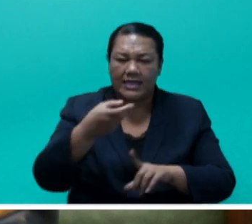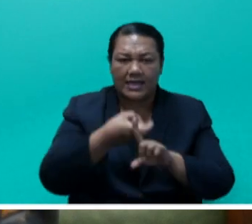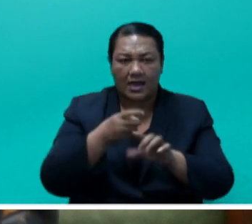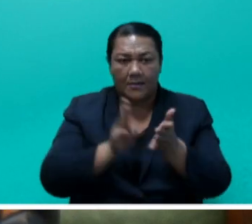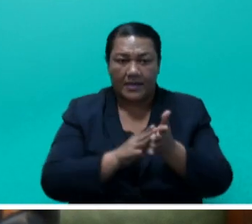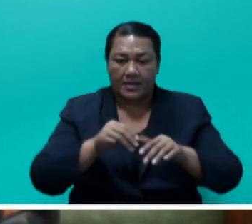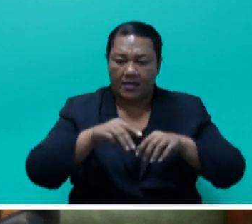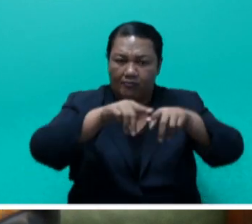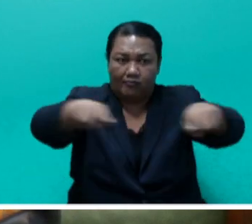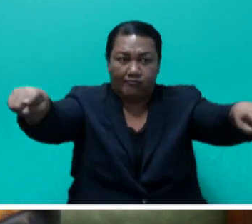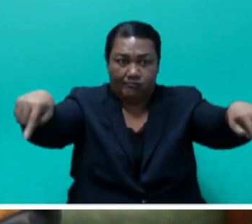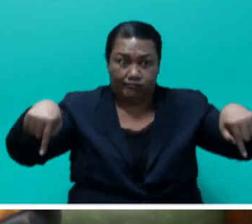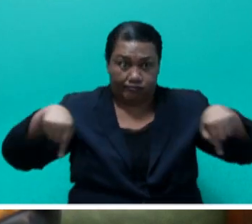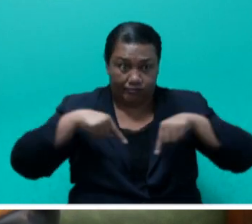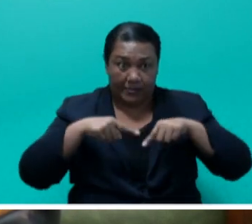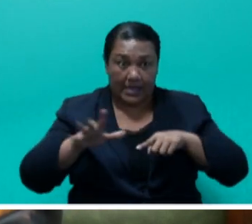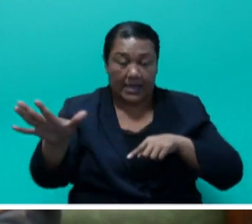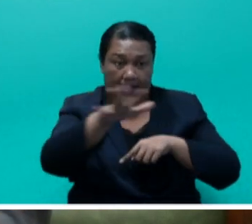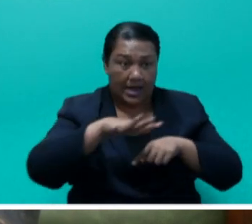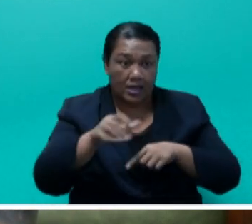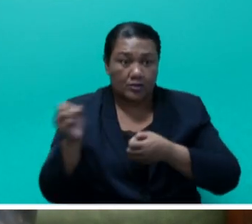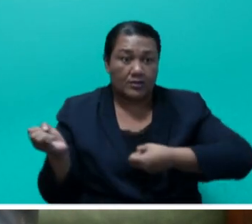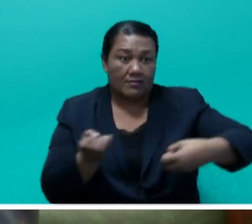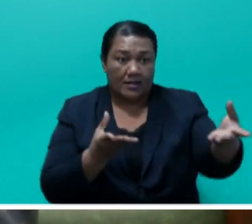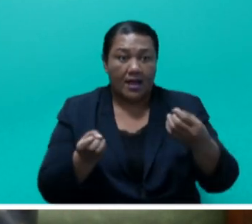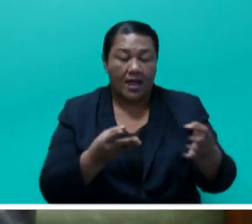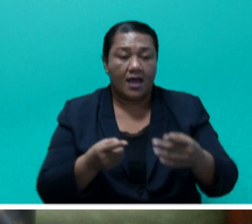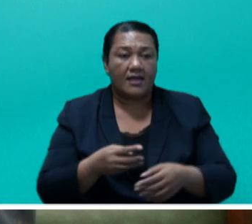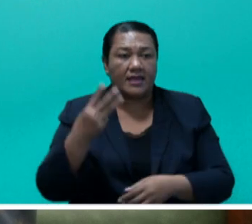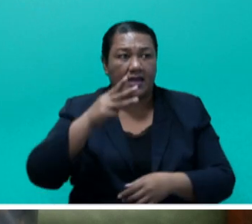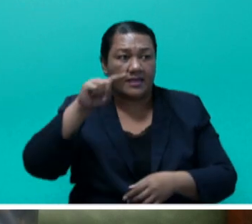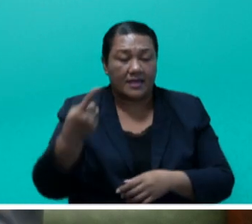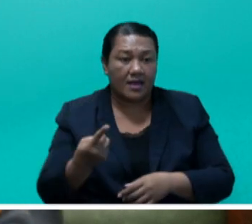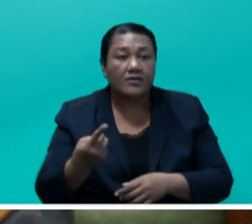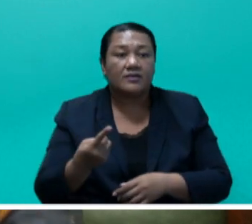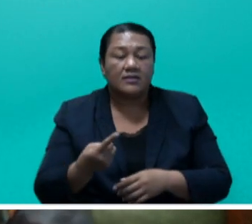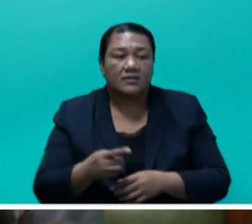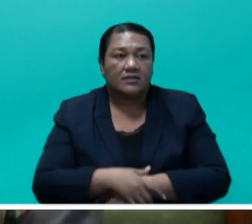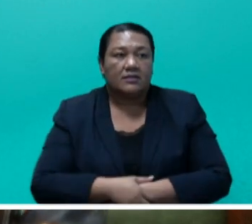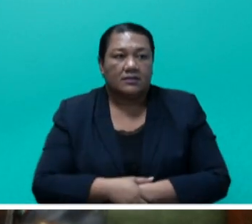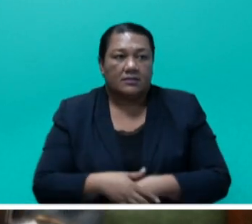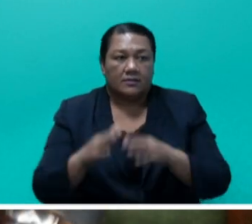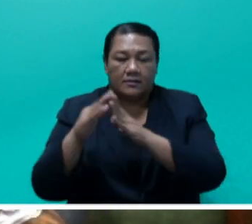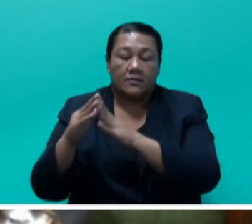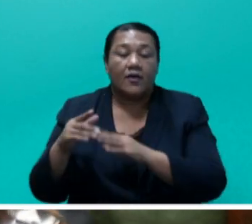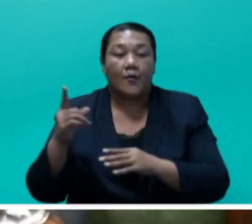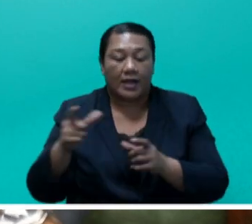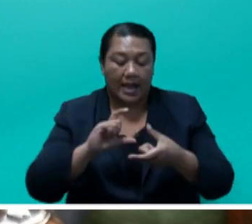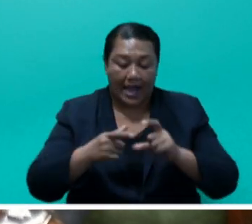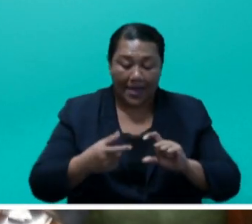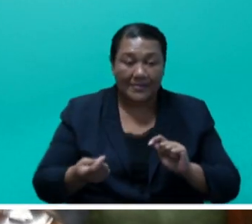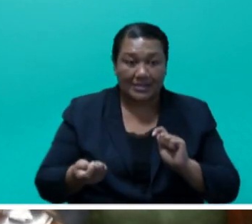pilot project, which is expected to supply around 3,000 housing units, which will be climate resilient, green, and